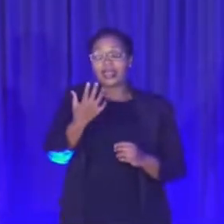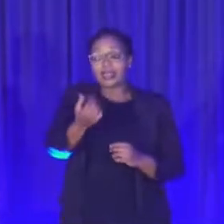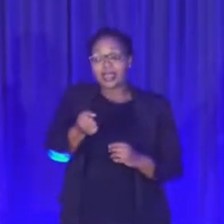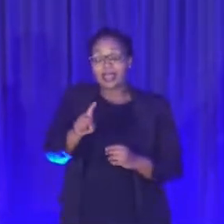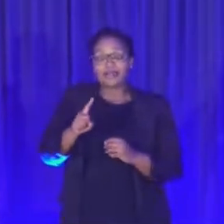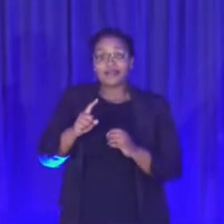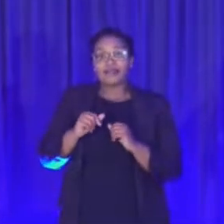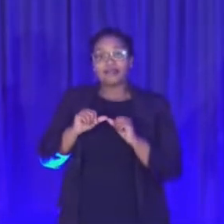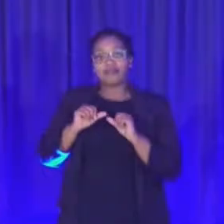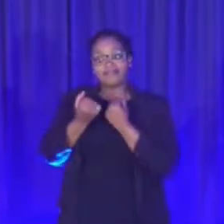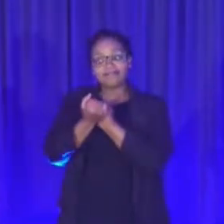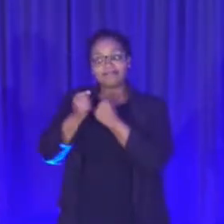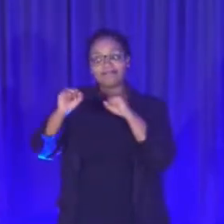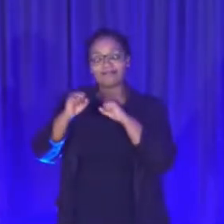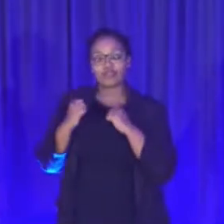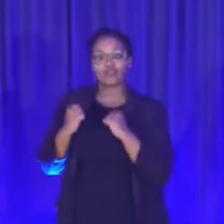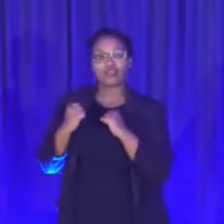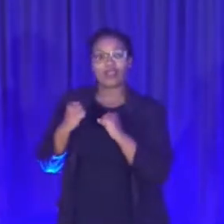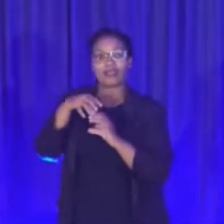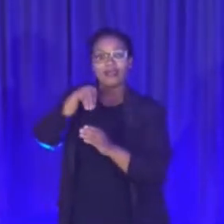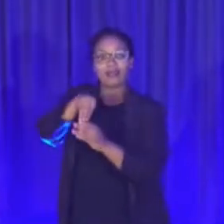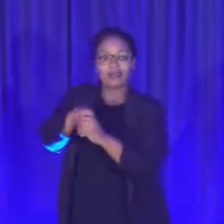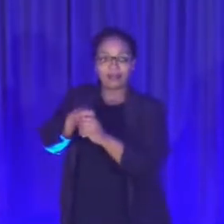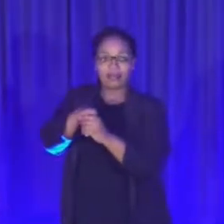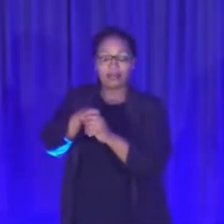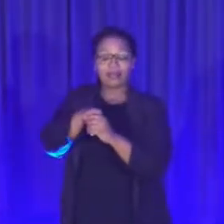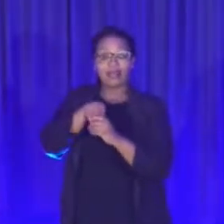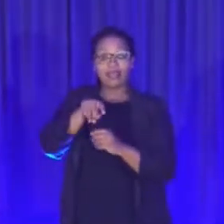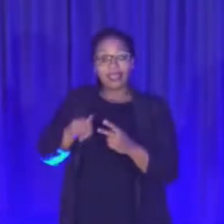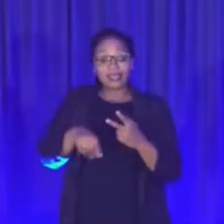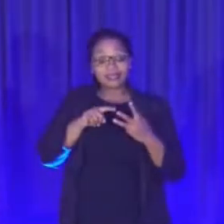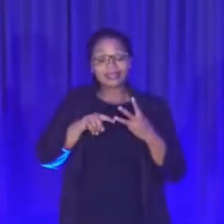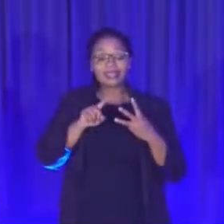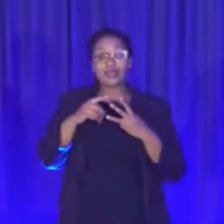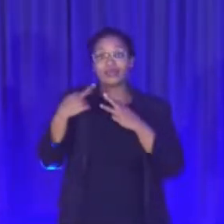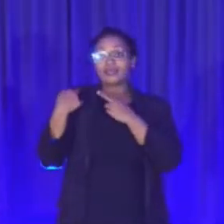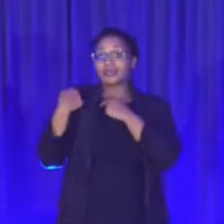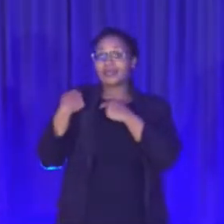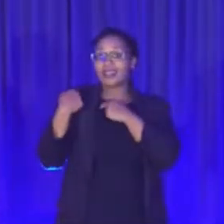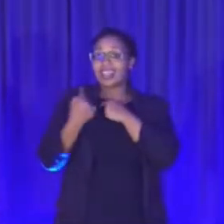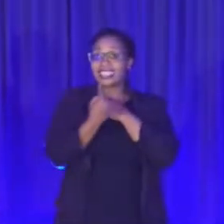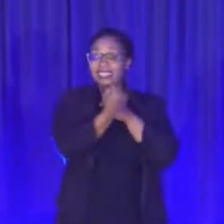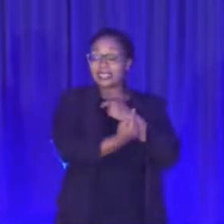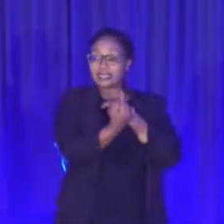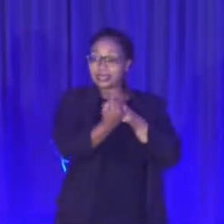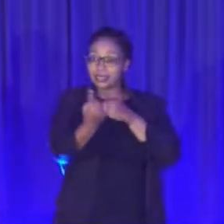our democracy and the responsibility that rests with every citizen.